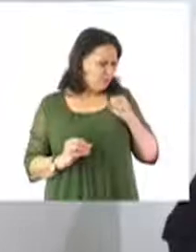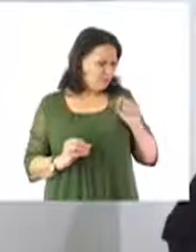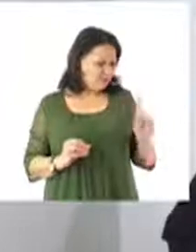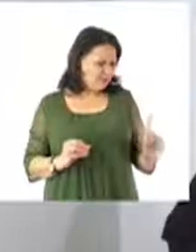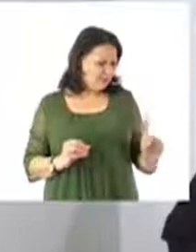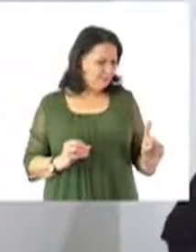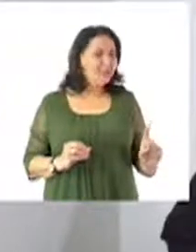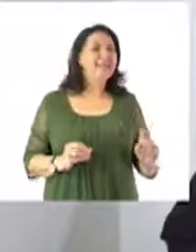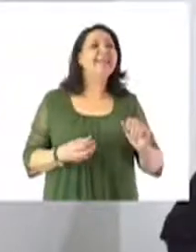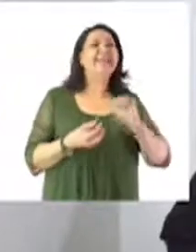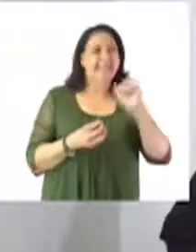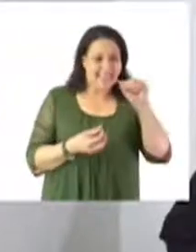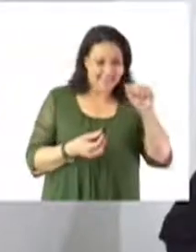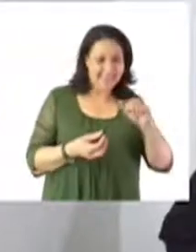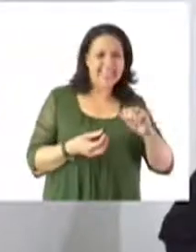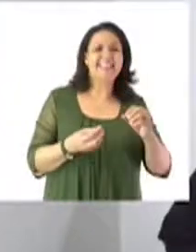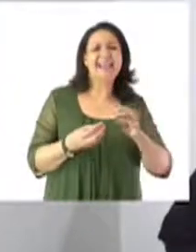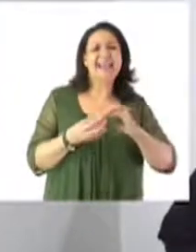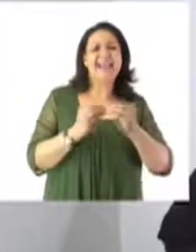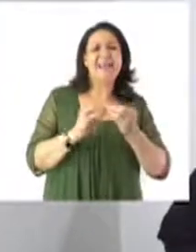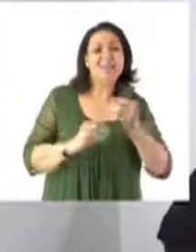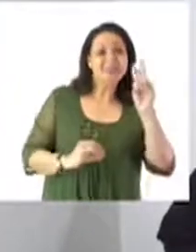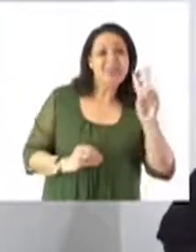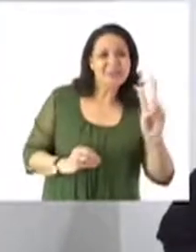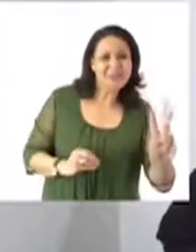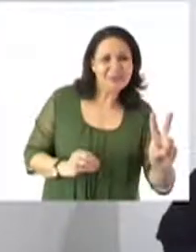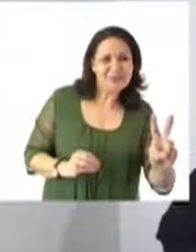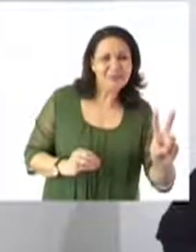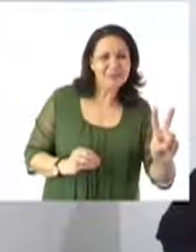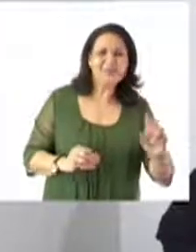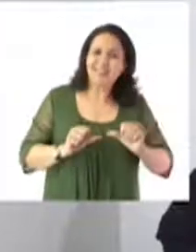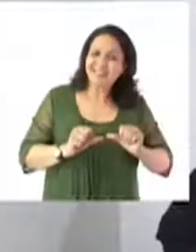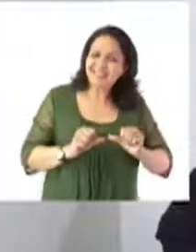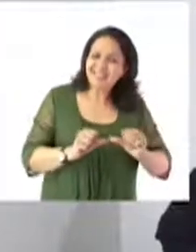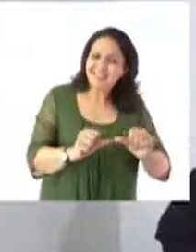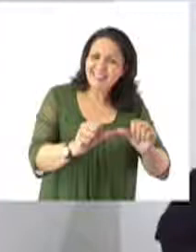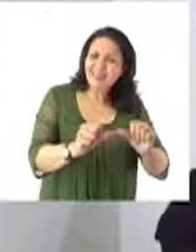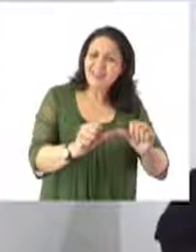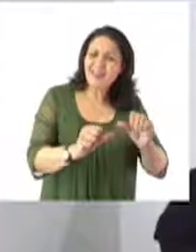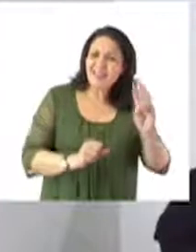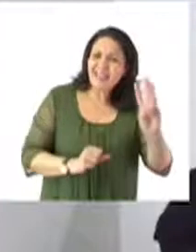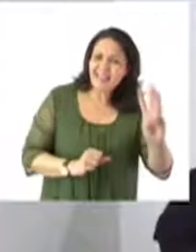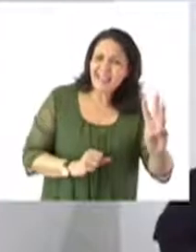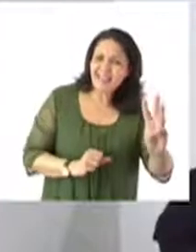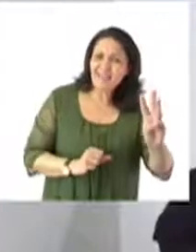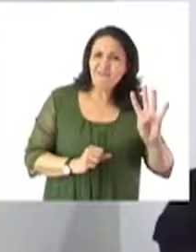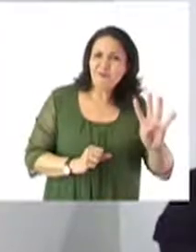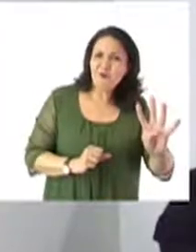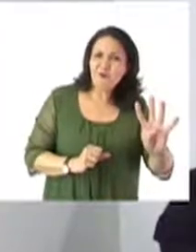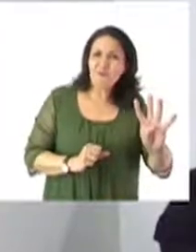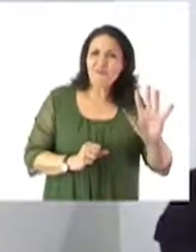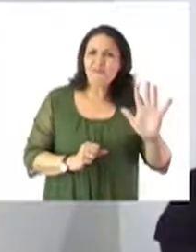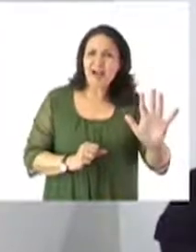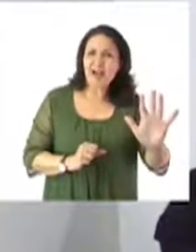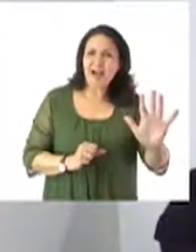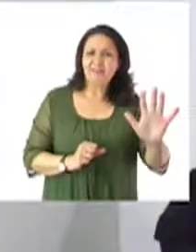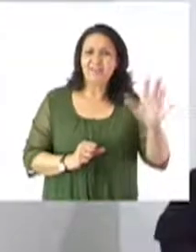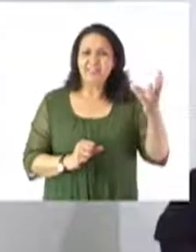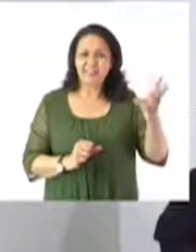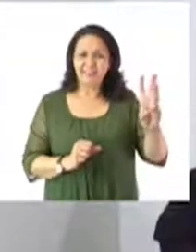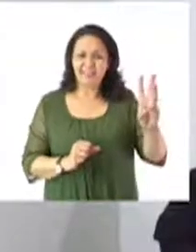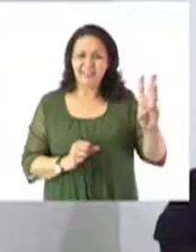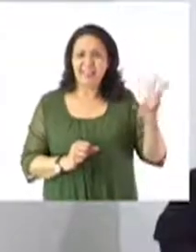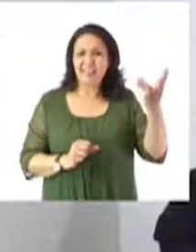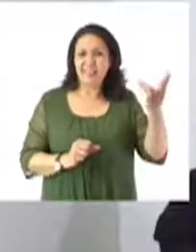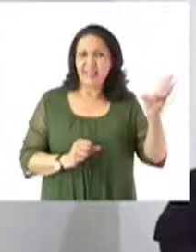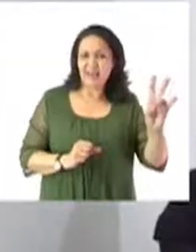Number 2. Yes, you are correct. Now let's go on and count. 3, 4, 5,